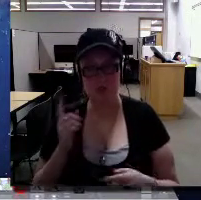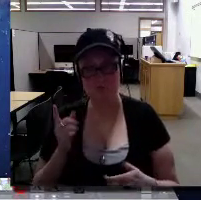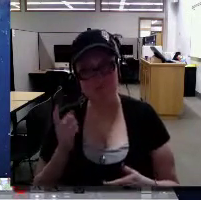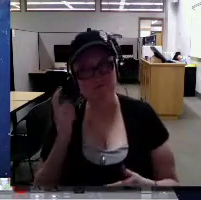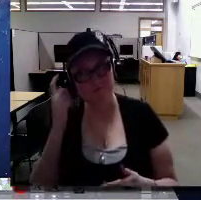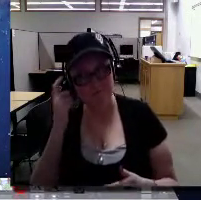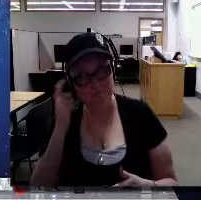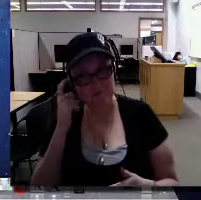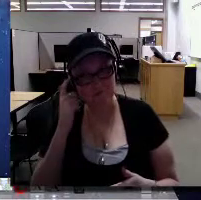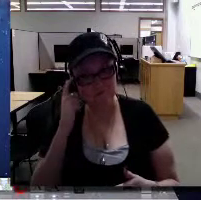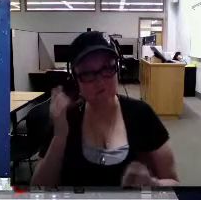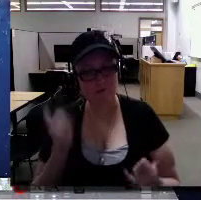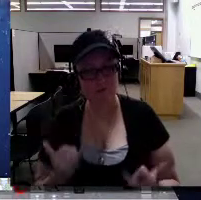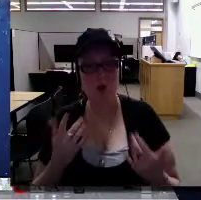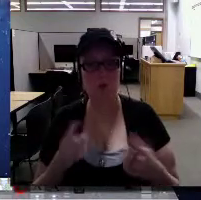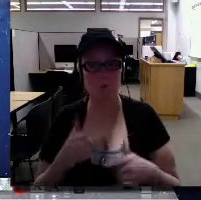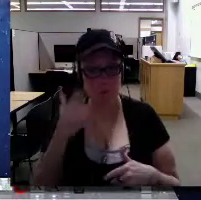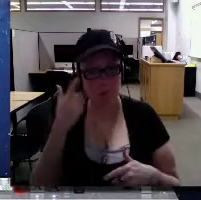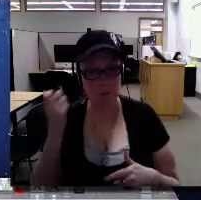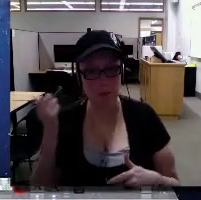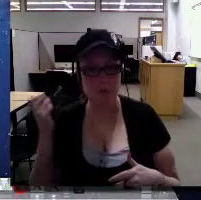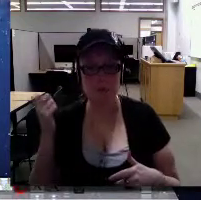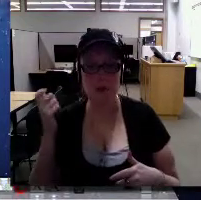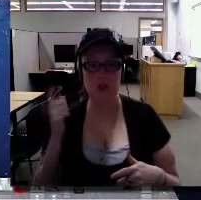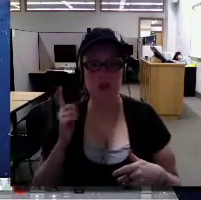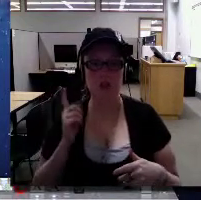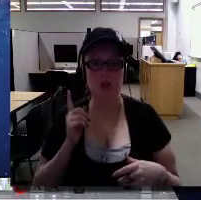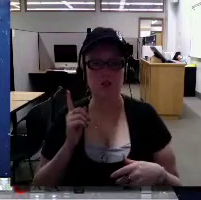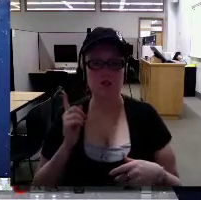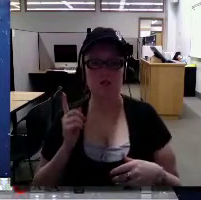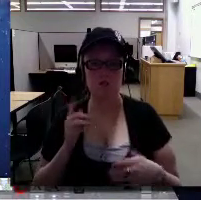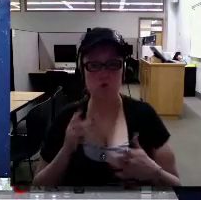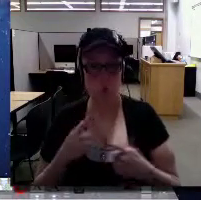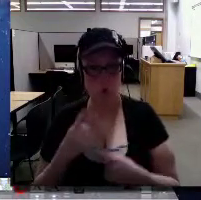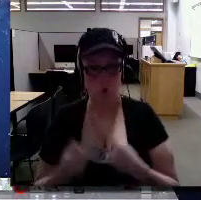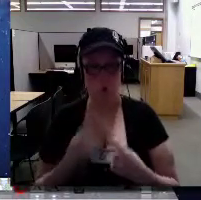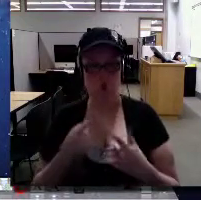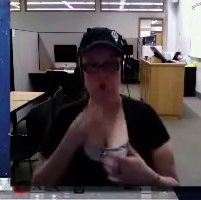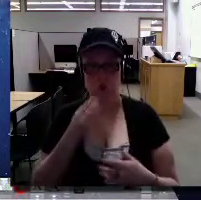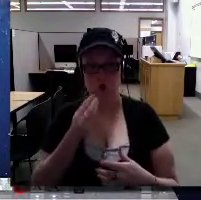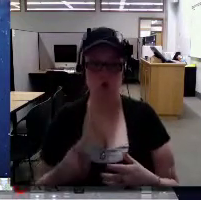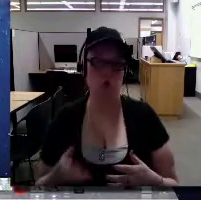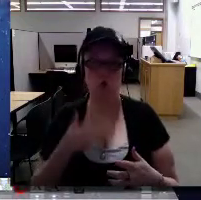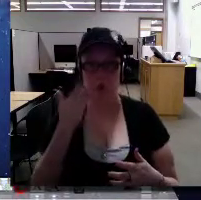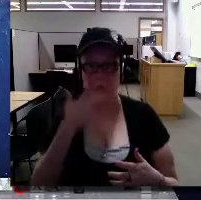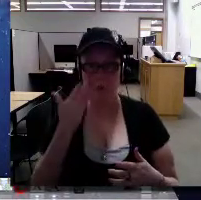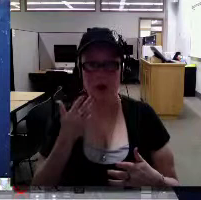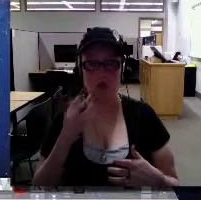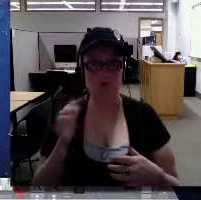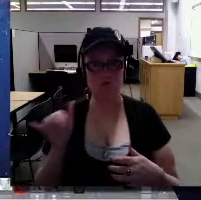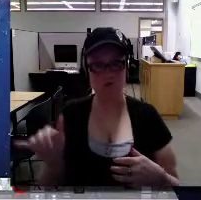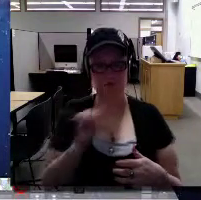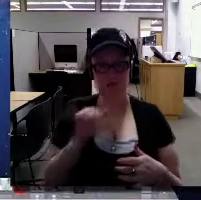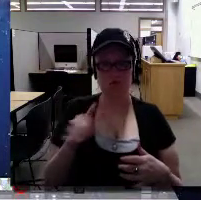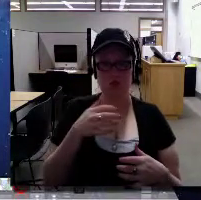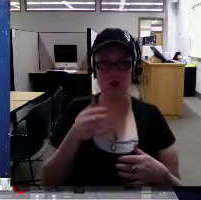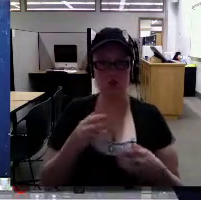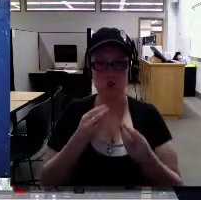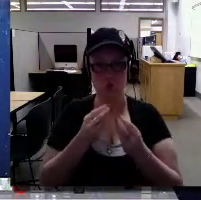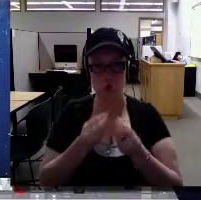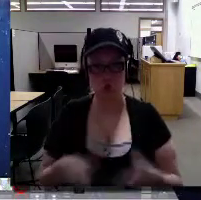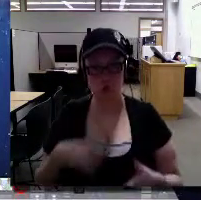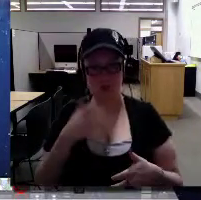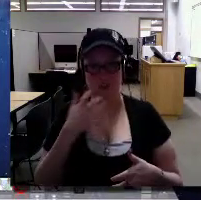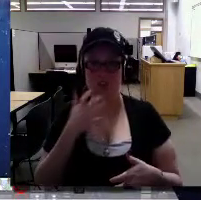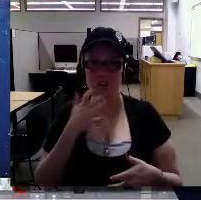Grandma had been born in 1860, and she told me that when she was 5 years old, her father took her down to the